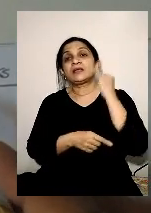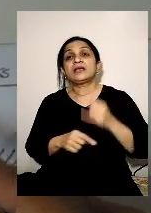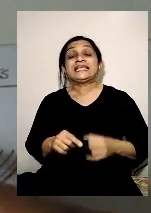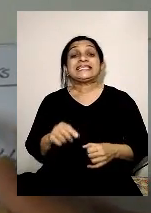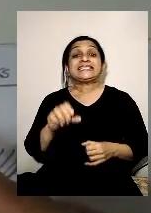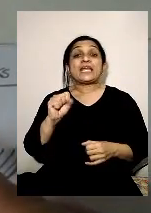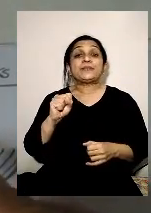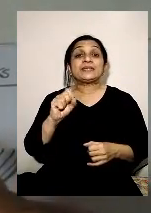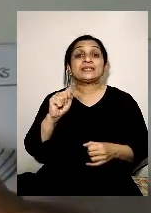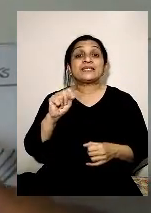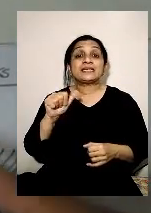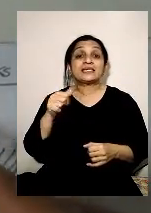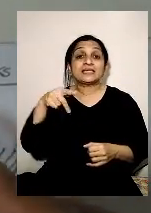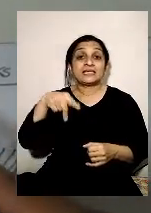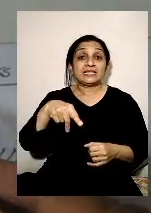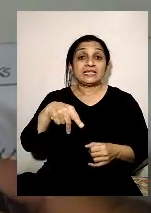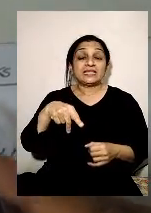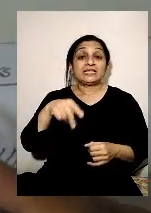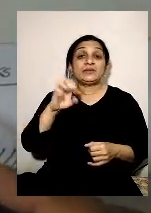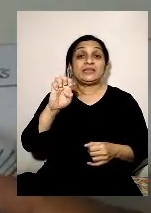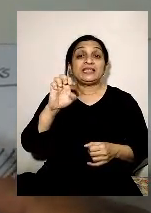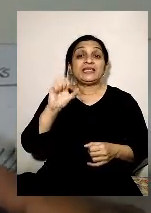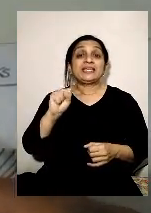remember the other names also for this